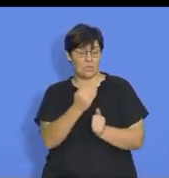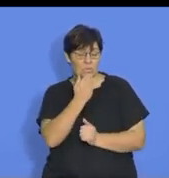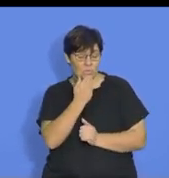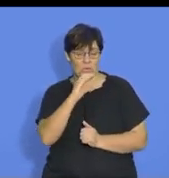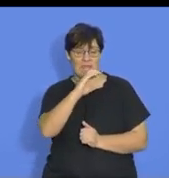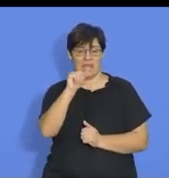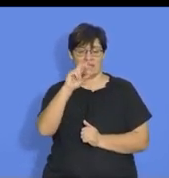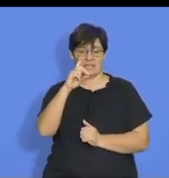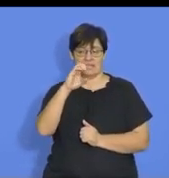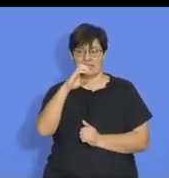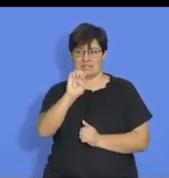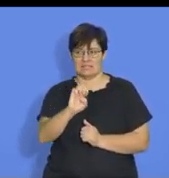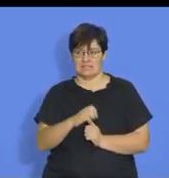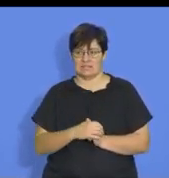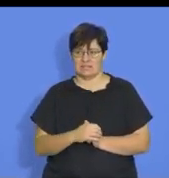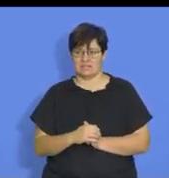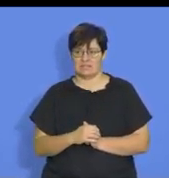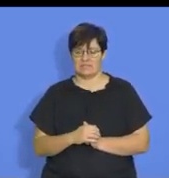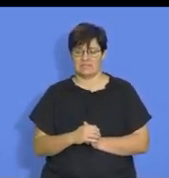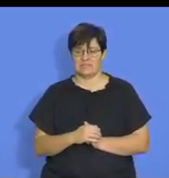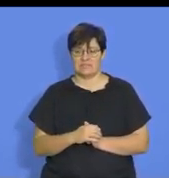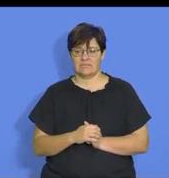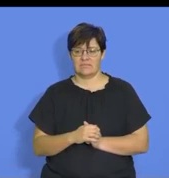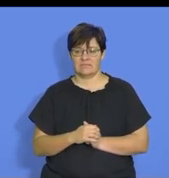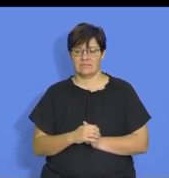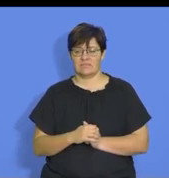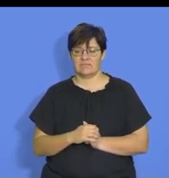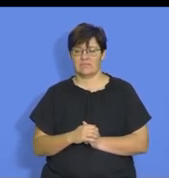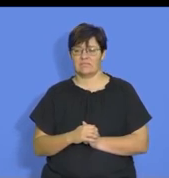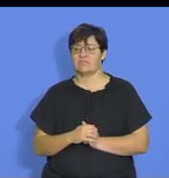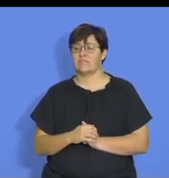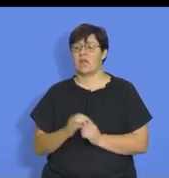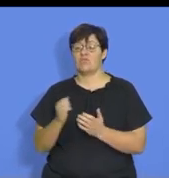Right, and again, the name of the partner, partner Candace.